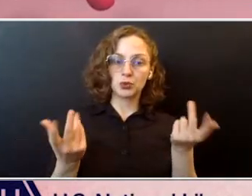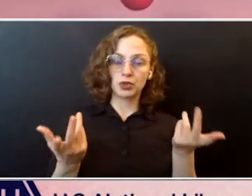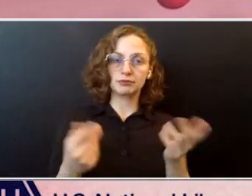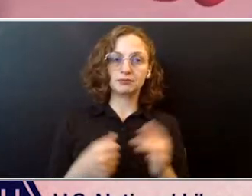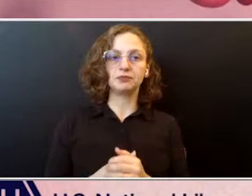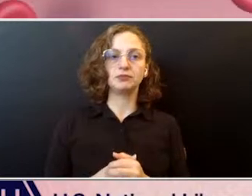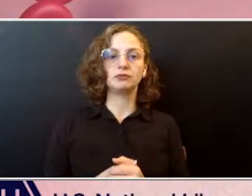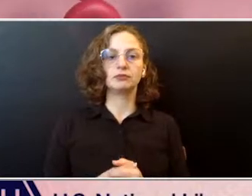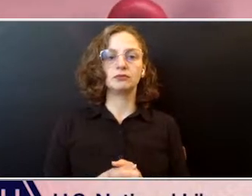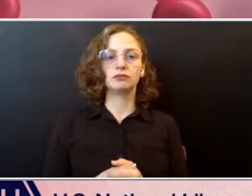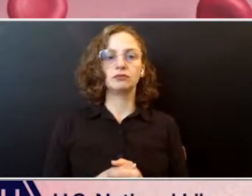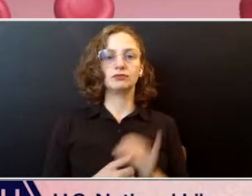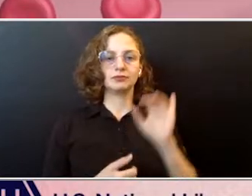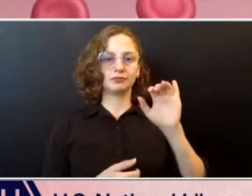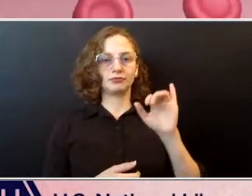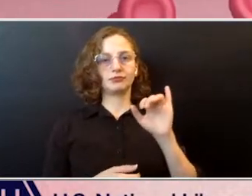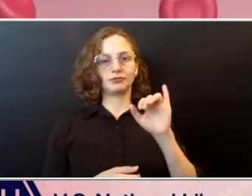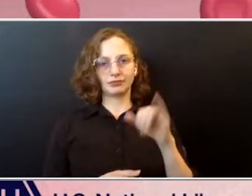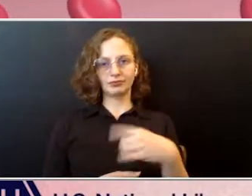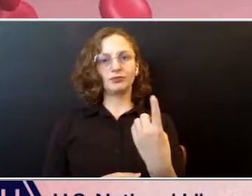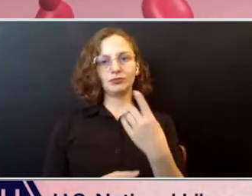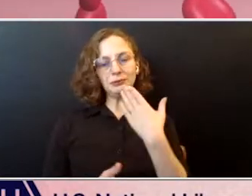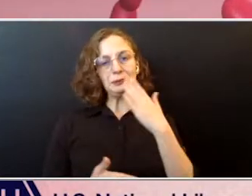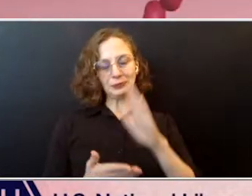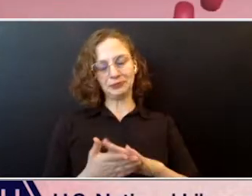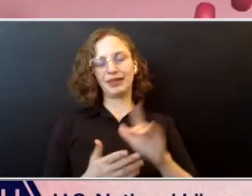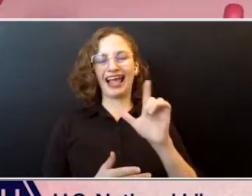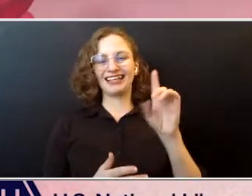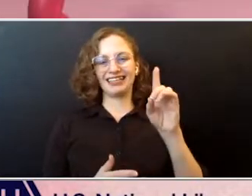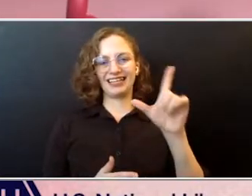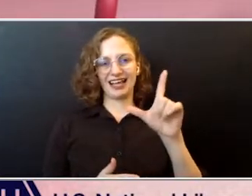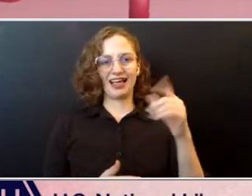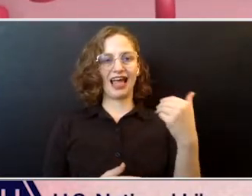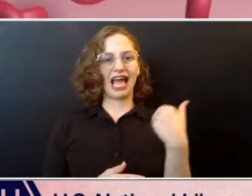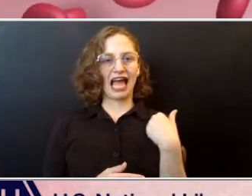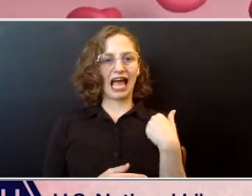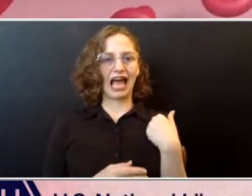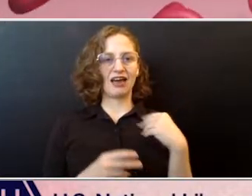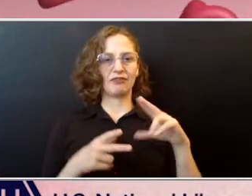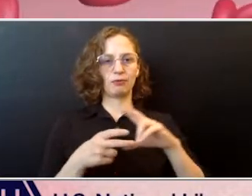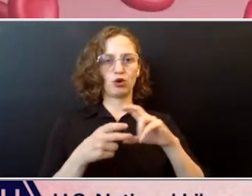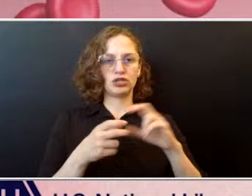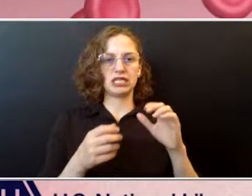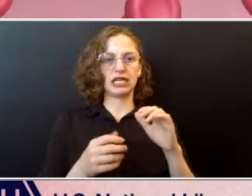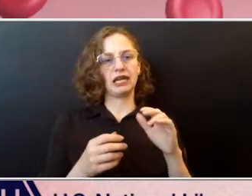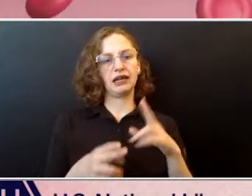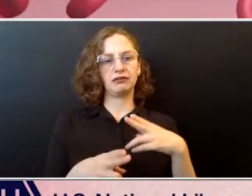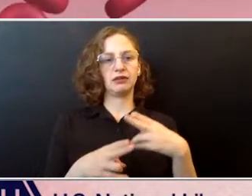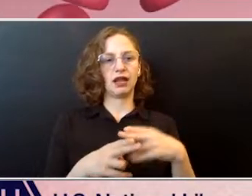being LDL, contains a lipoprotein called ApoB. And ApoB is the dangerous